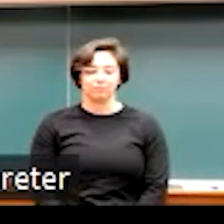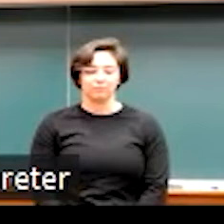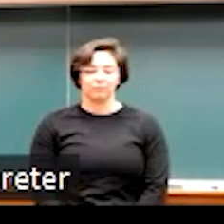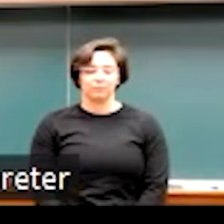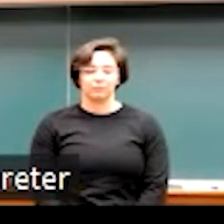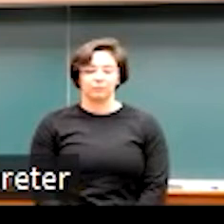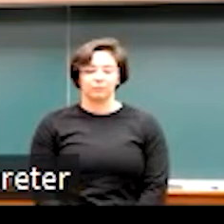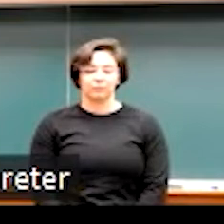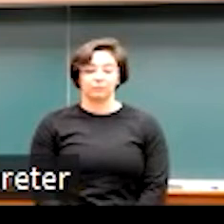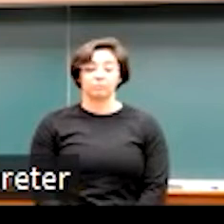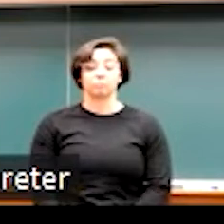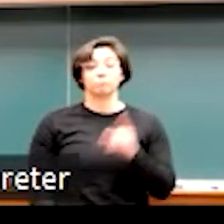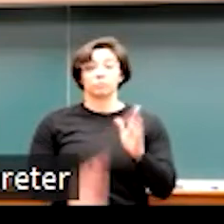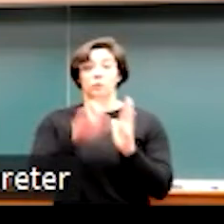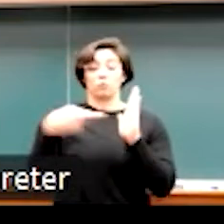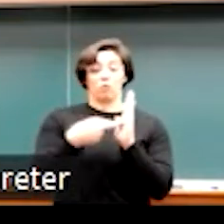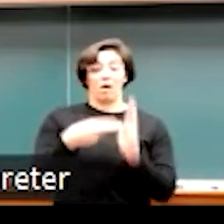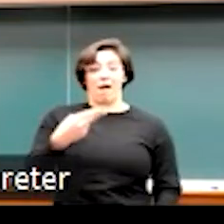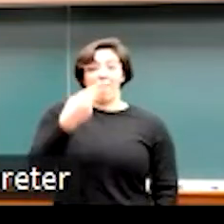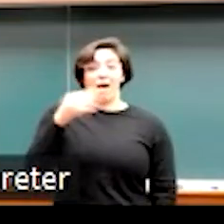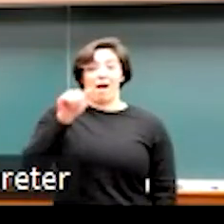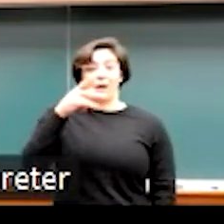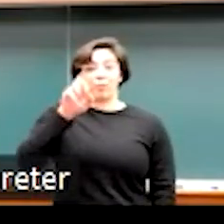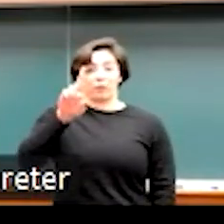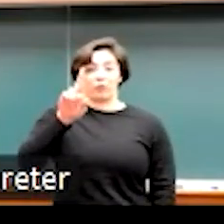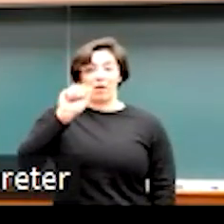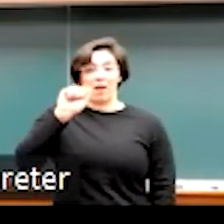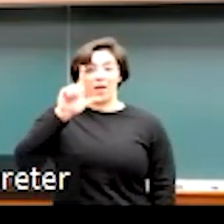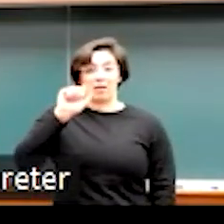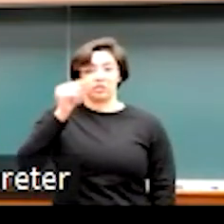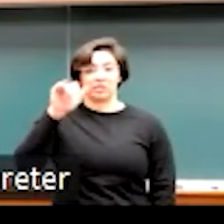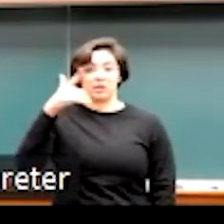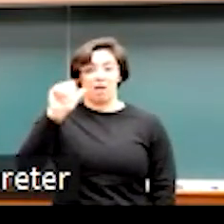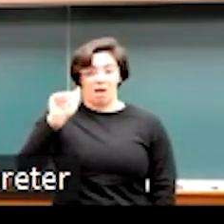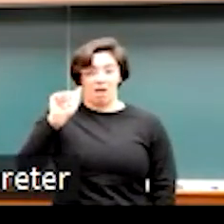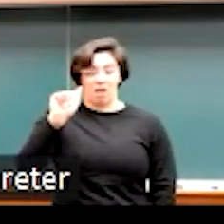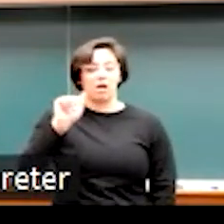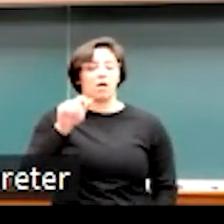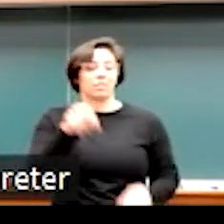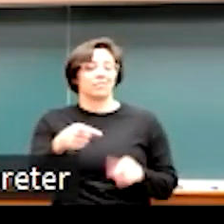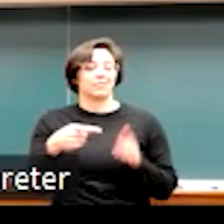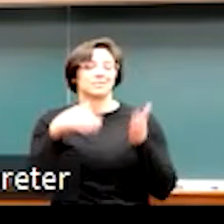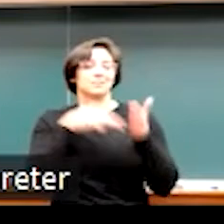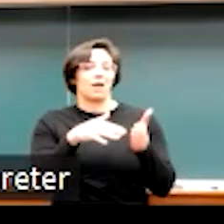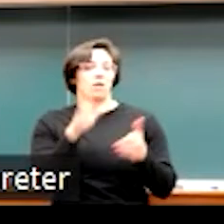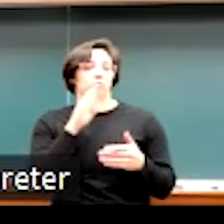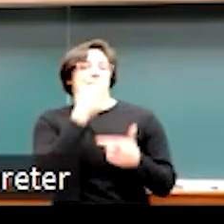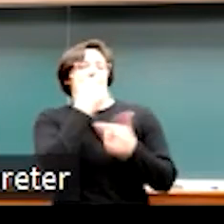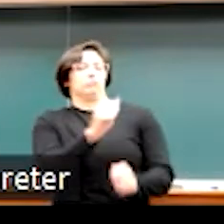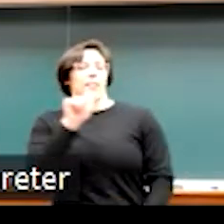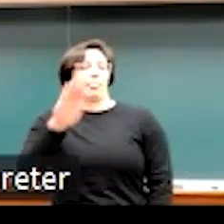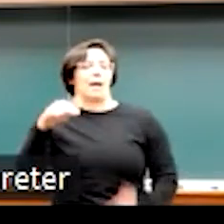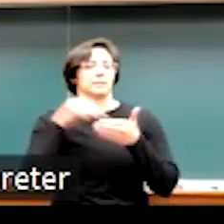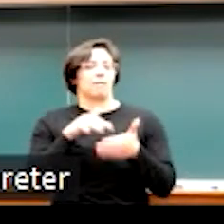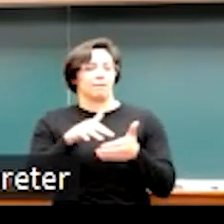If we talk about the role of hyperalgesia, now I'm going to switch to a specific study that we did. This is an interesting laboratory